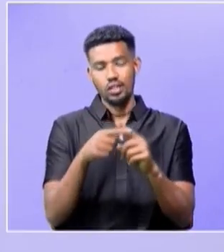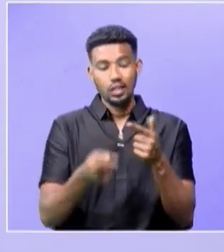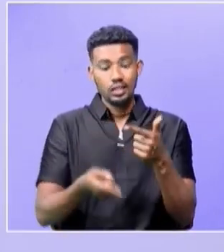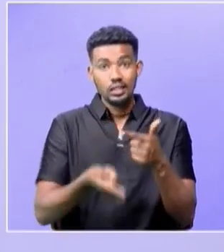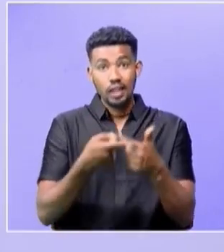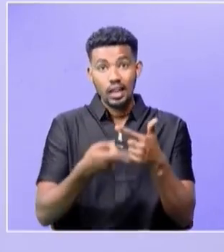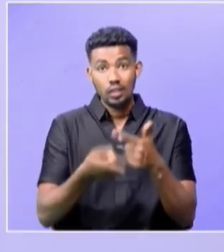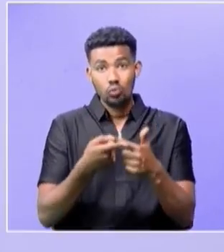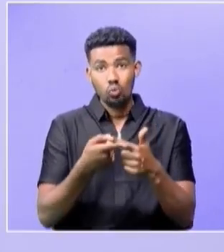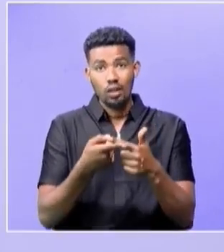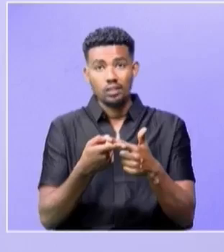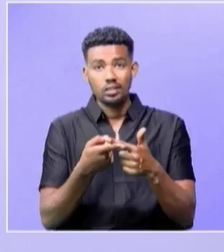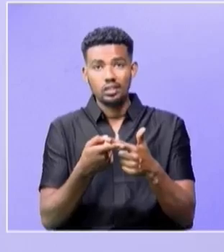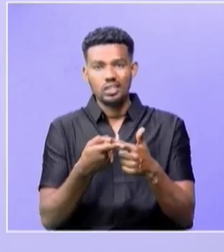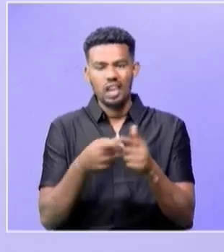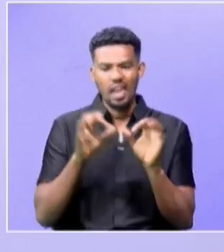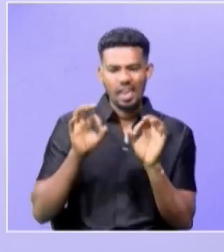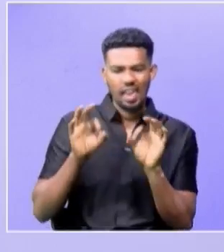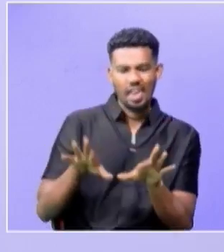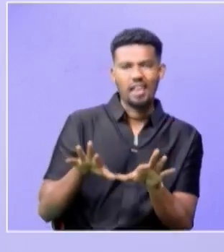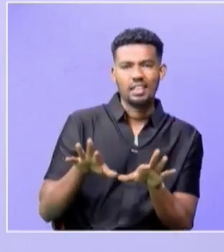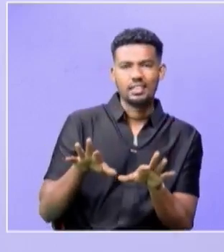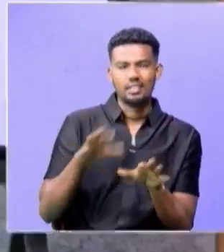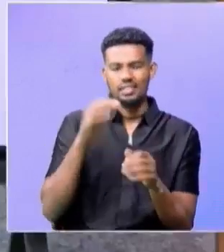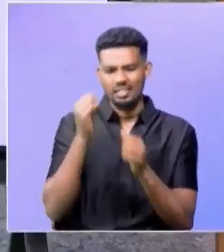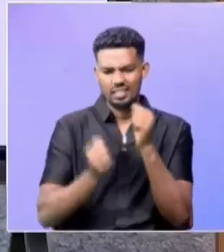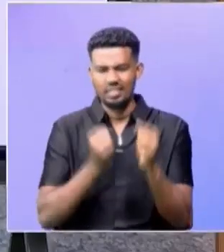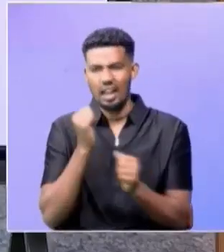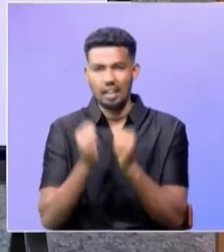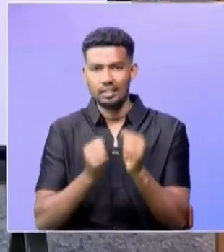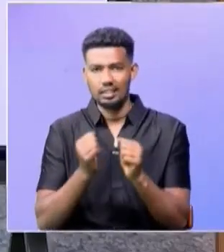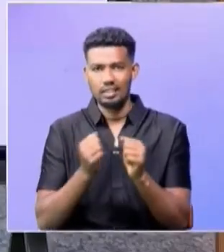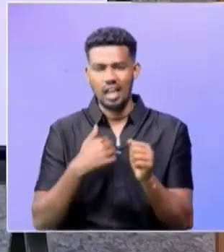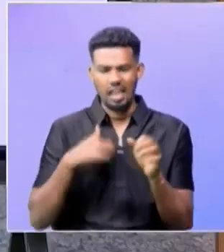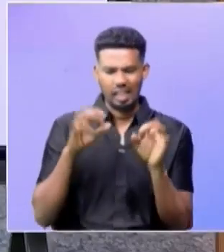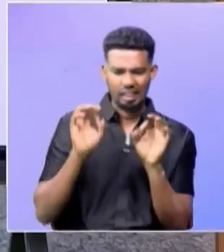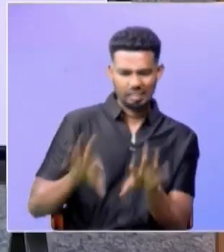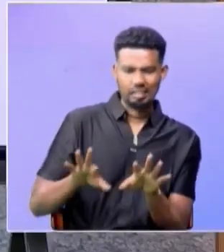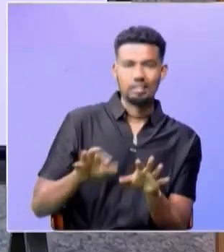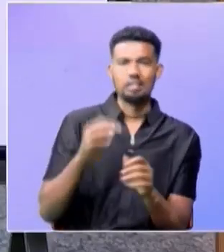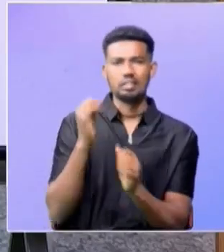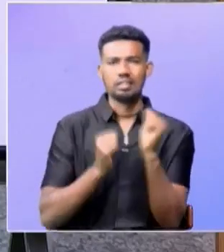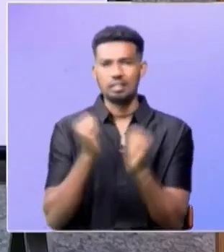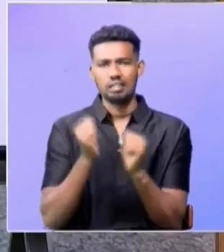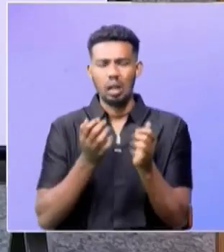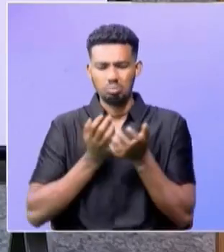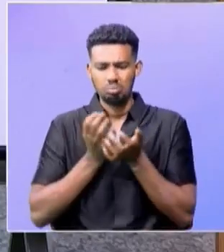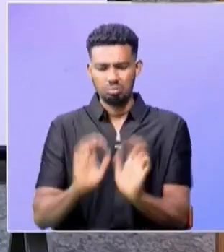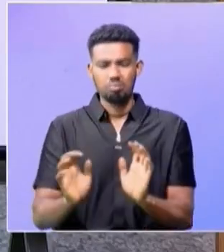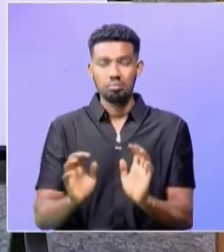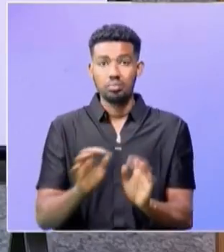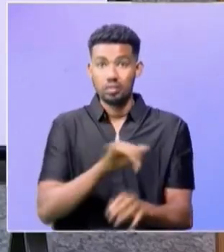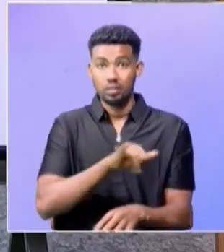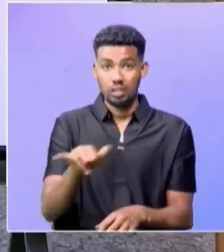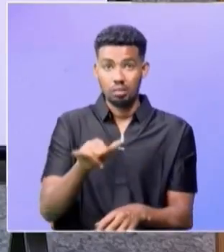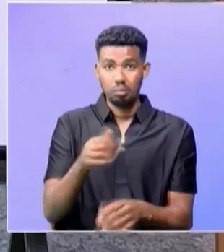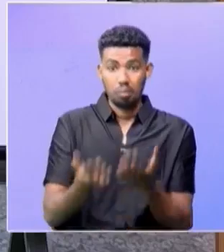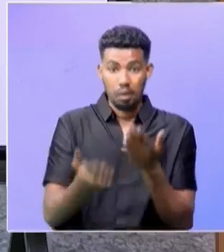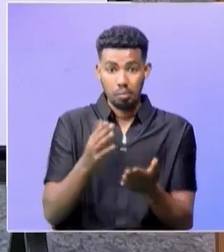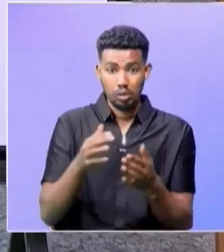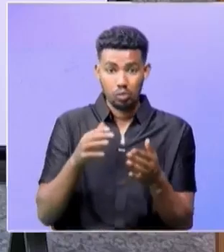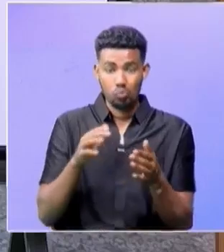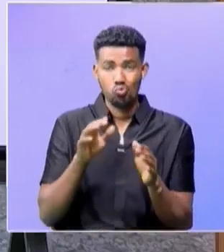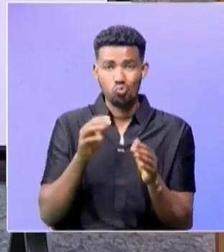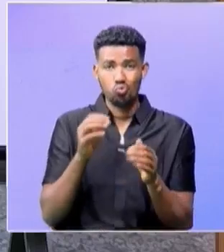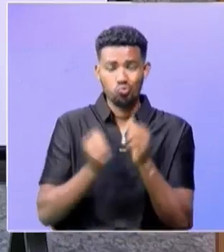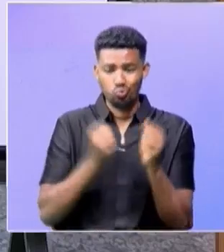next one is I hate running. I hate running. Maybe you don't like running because